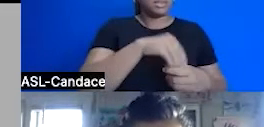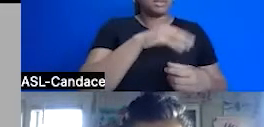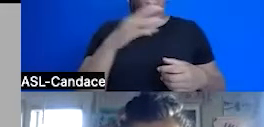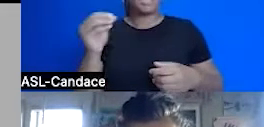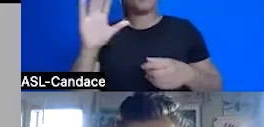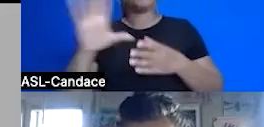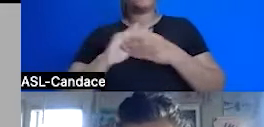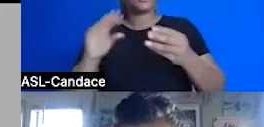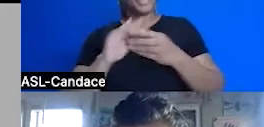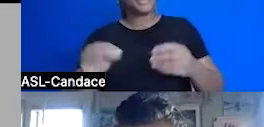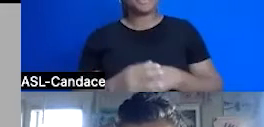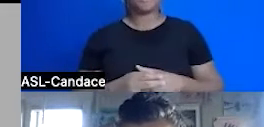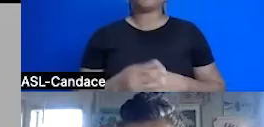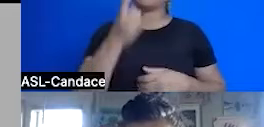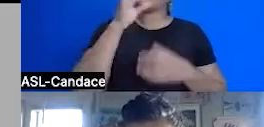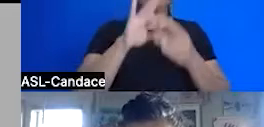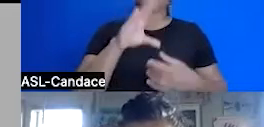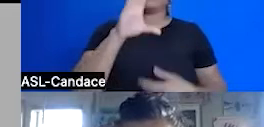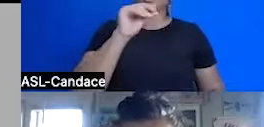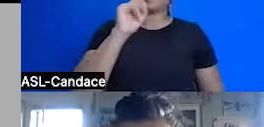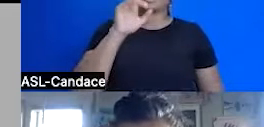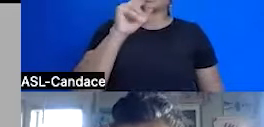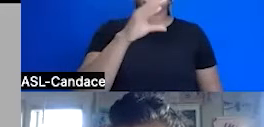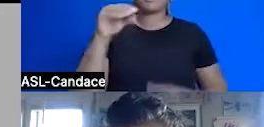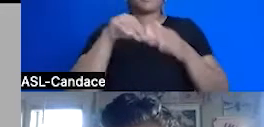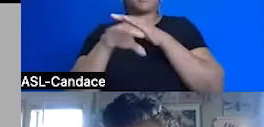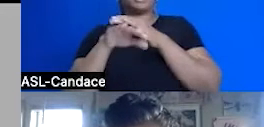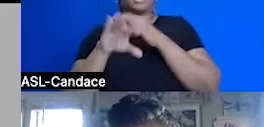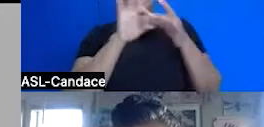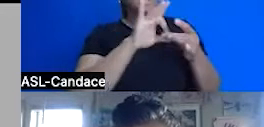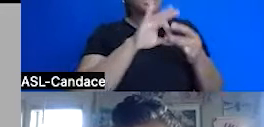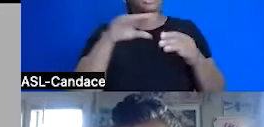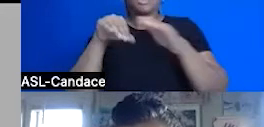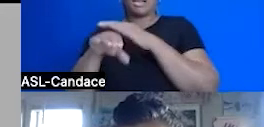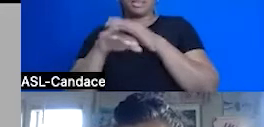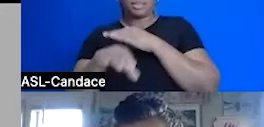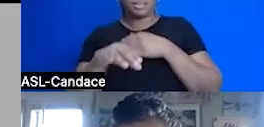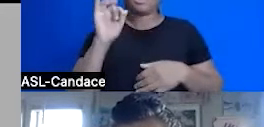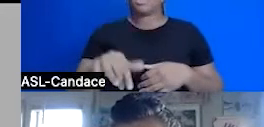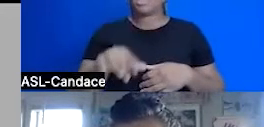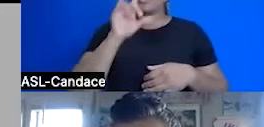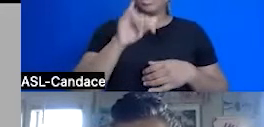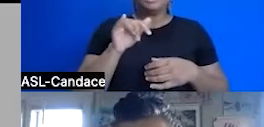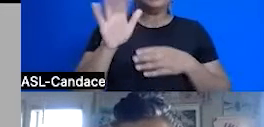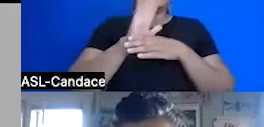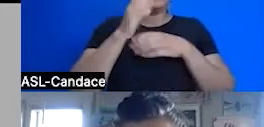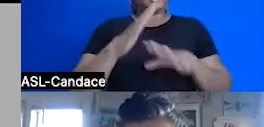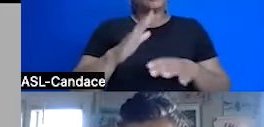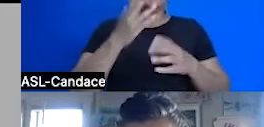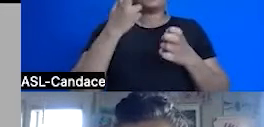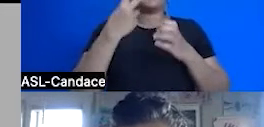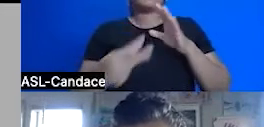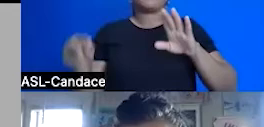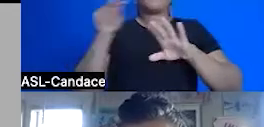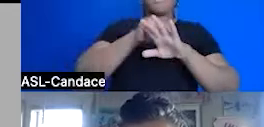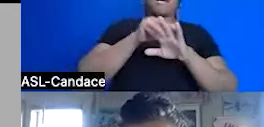Yeah, thank you. So one of them is connection and access. So the connection and access question really asks filmmakers to go behind the